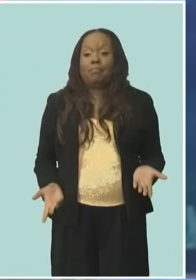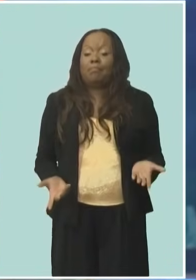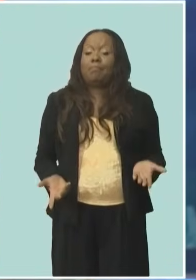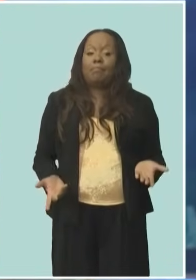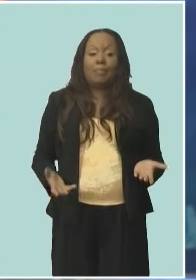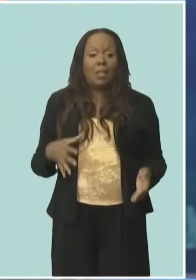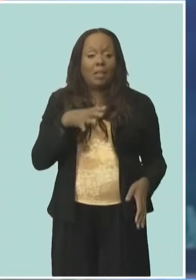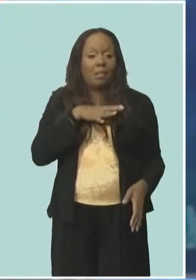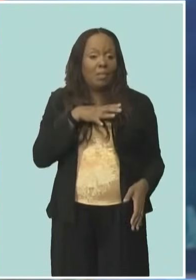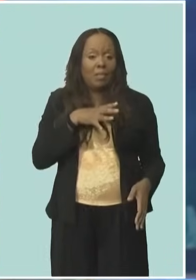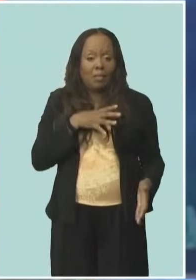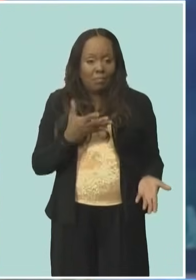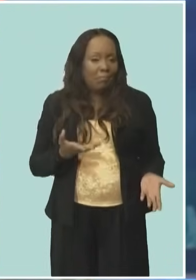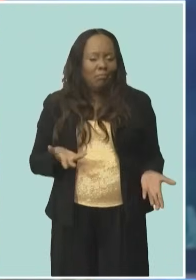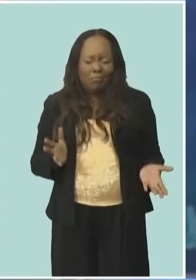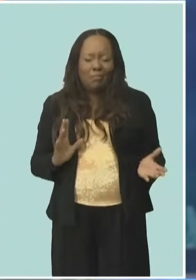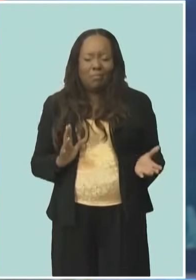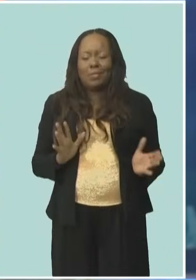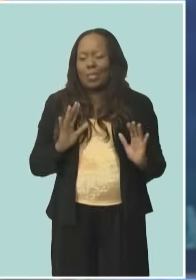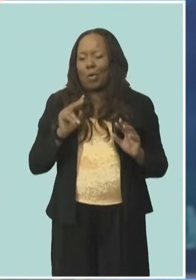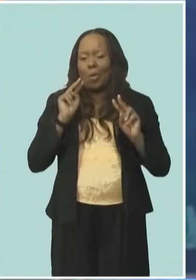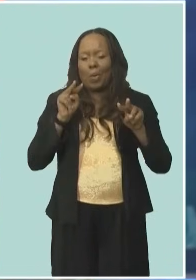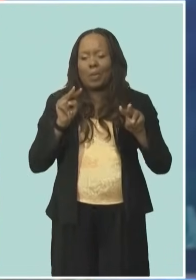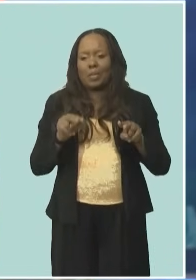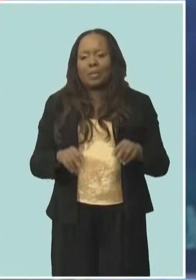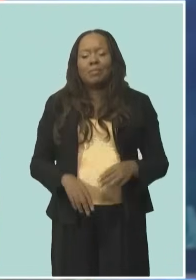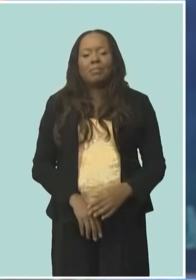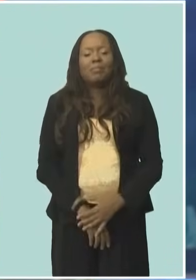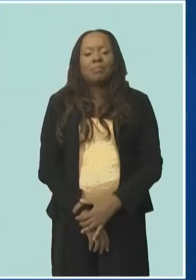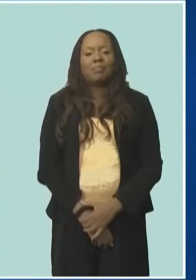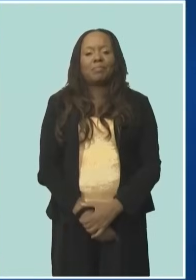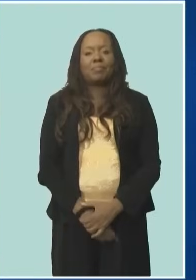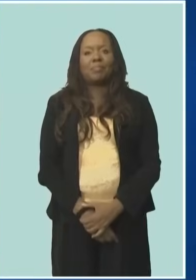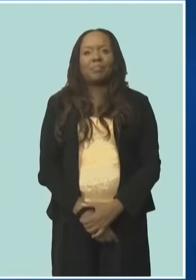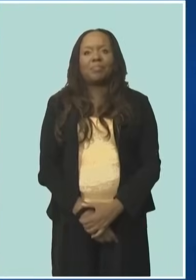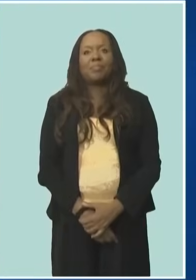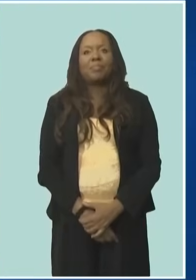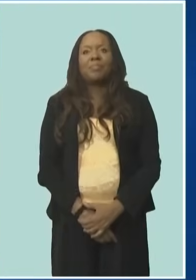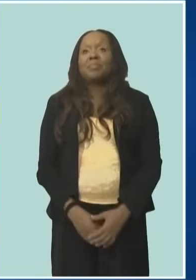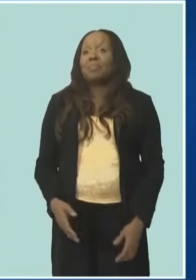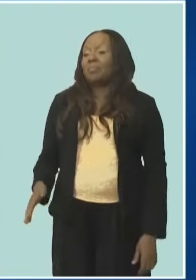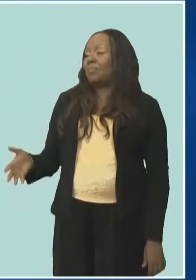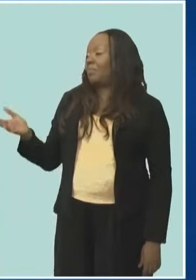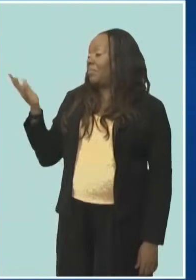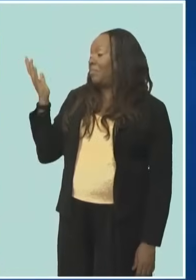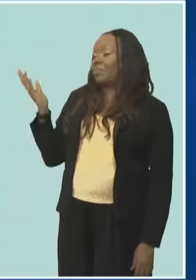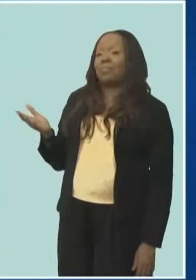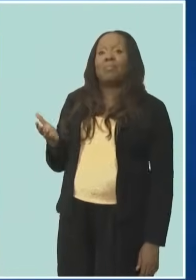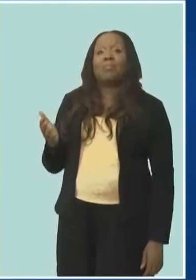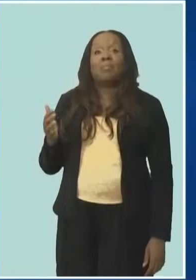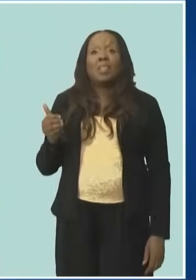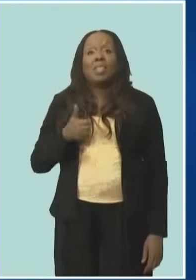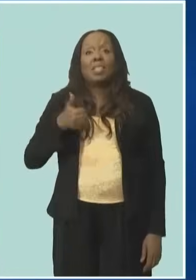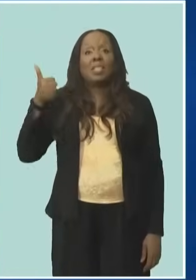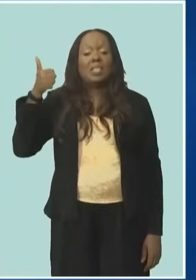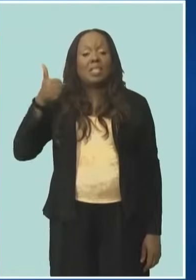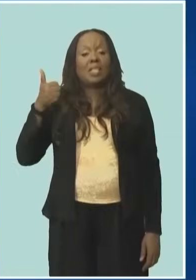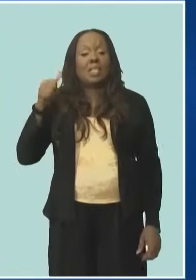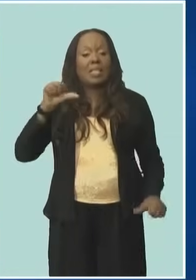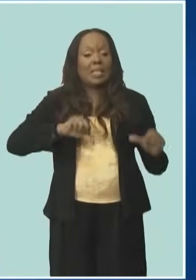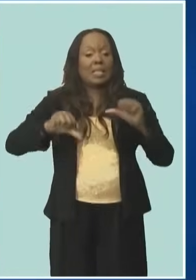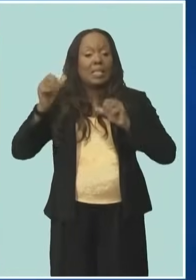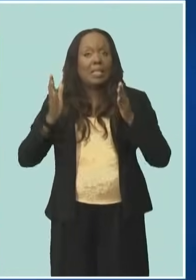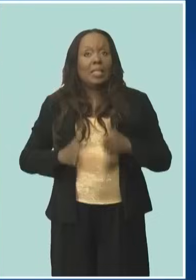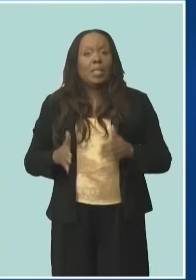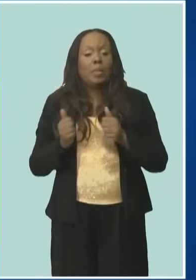latest development. Again, Anesta Henry has that story. Senior scientist at the University of the West Indies, Dr. Kirk